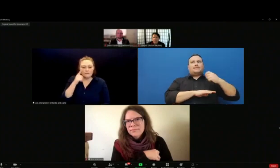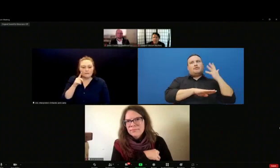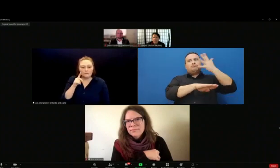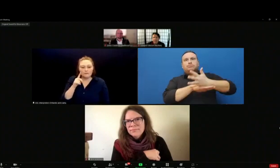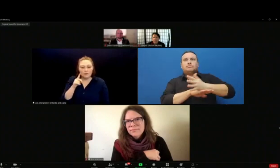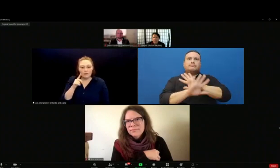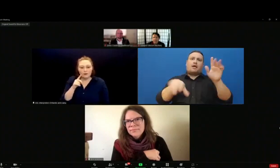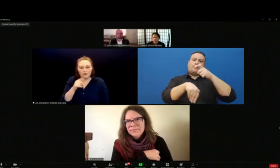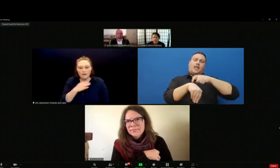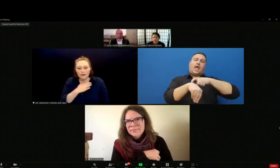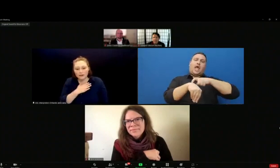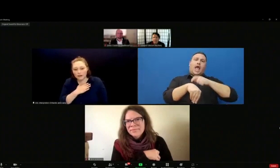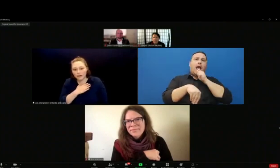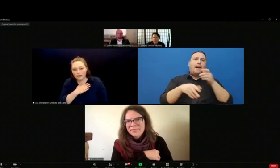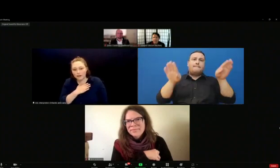Sorry.